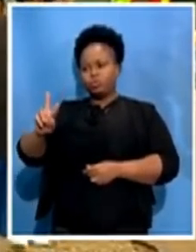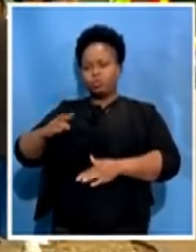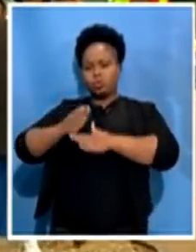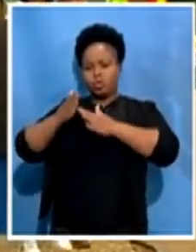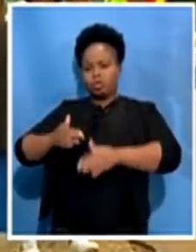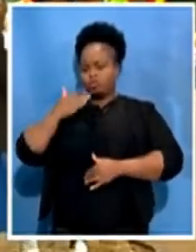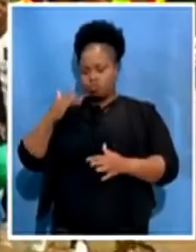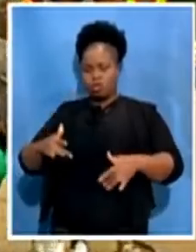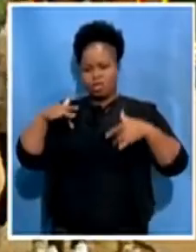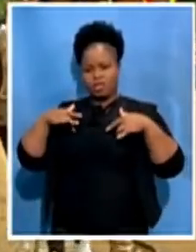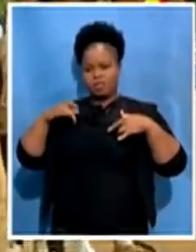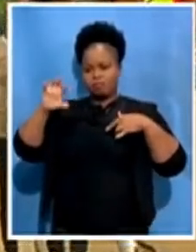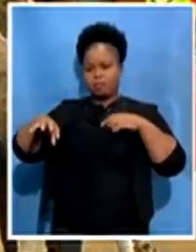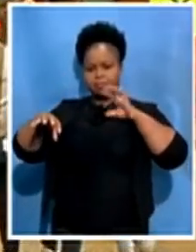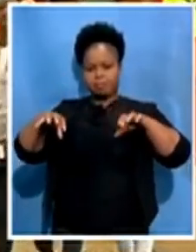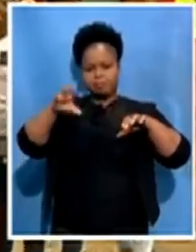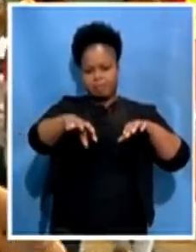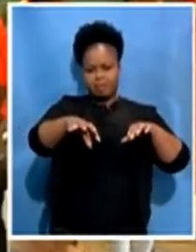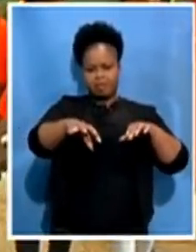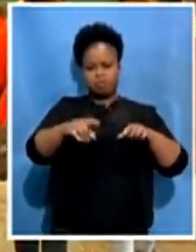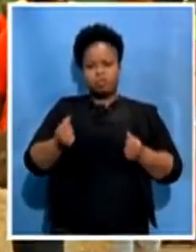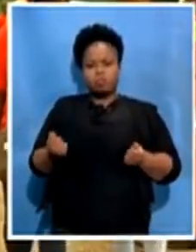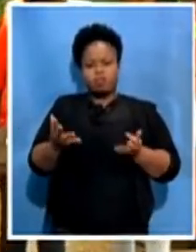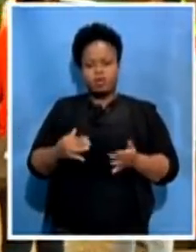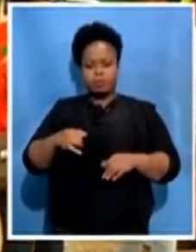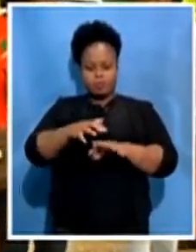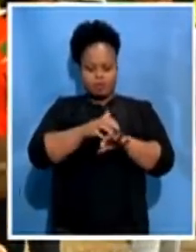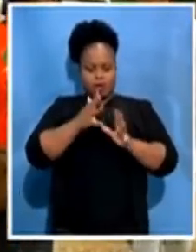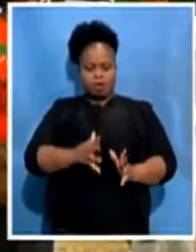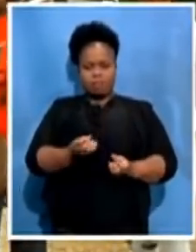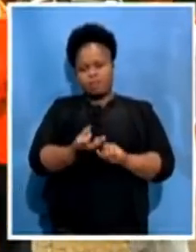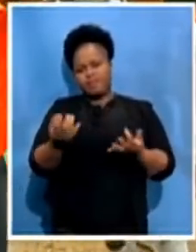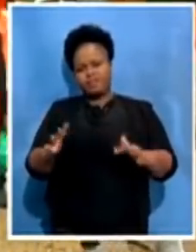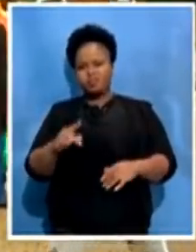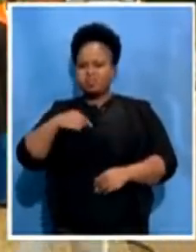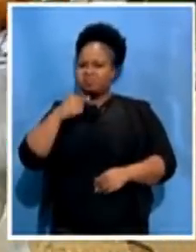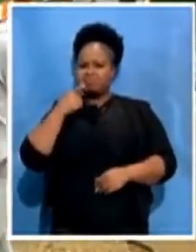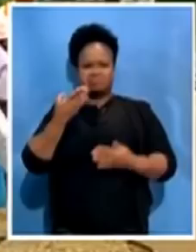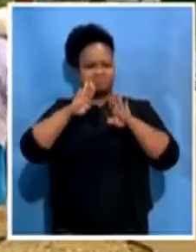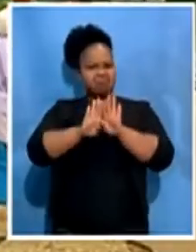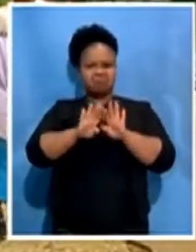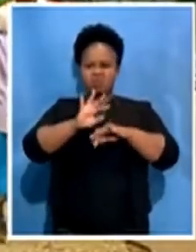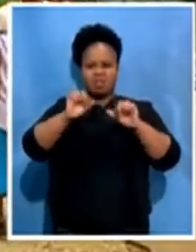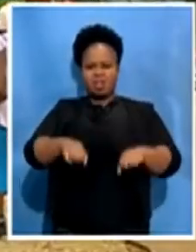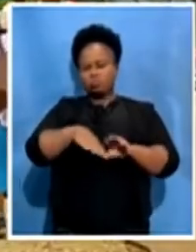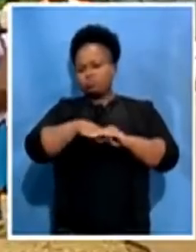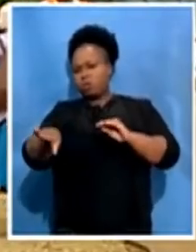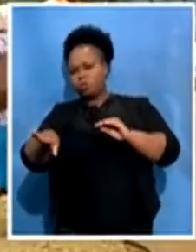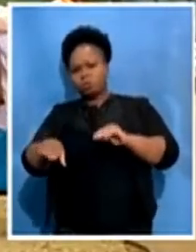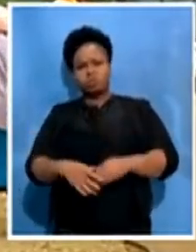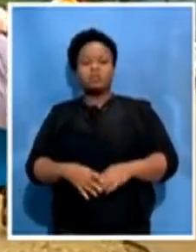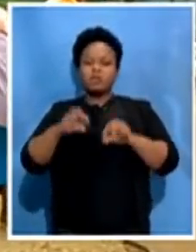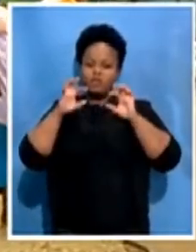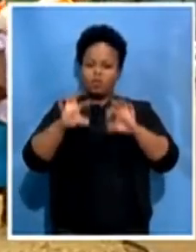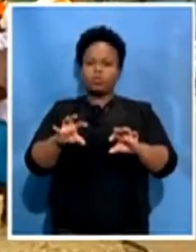farmer, where they alleged that during the lockdown they were not allowed to leave the facilities. They were forced to move into the